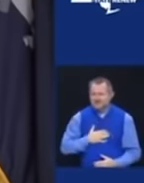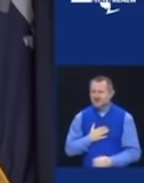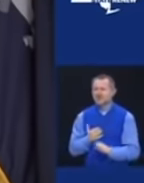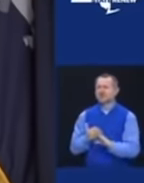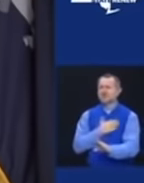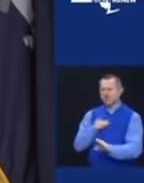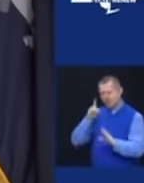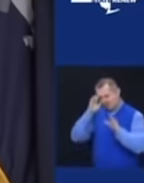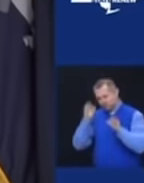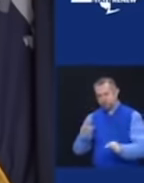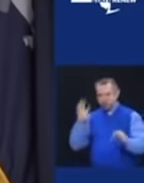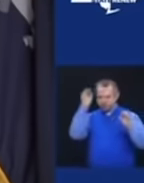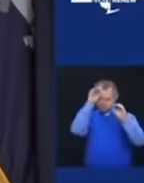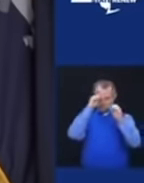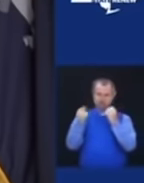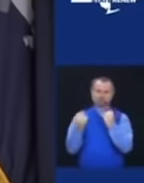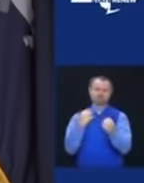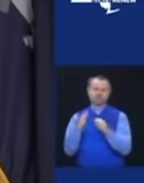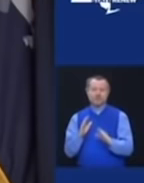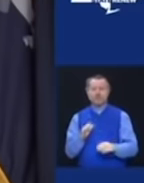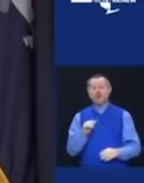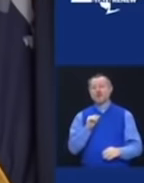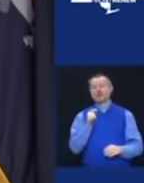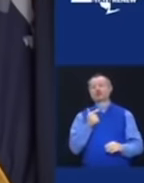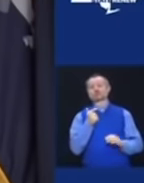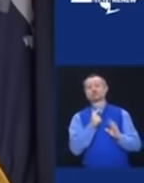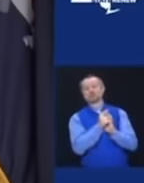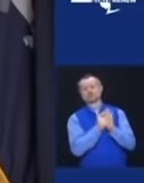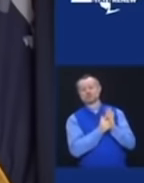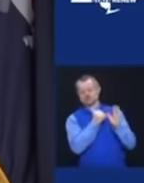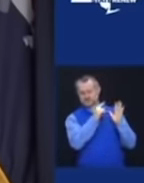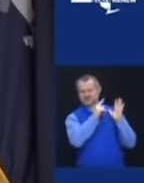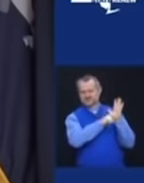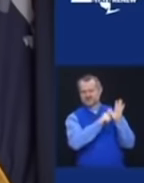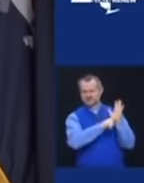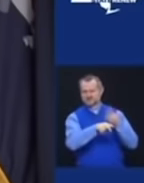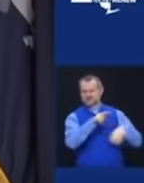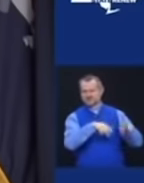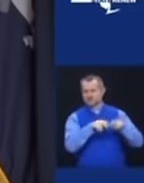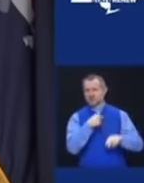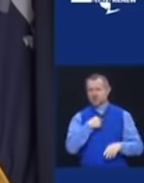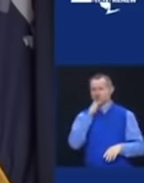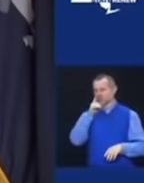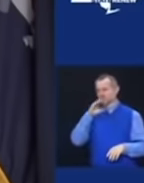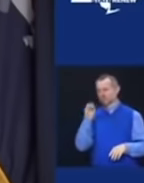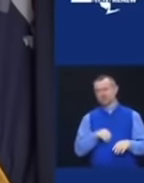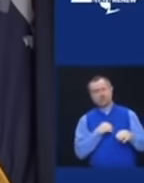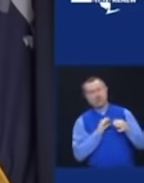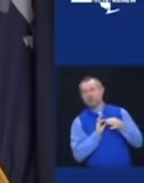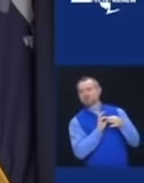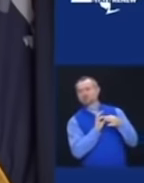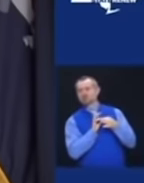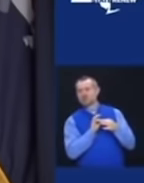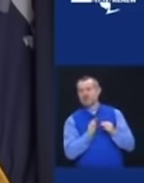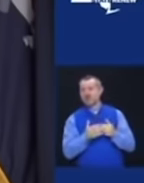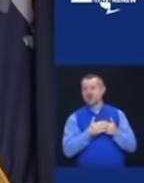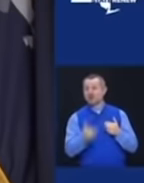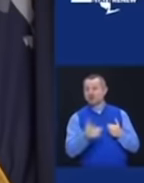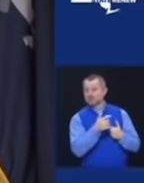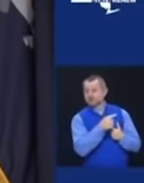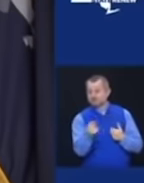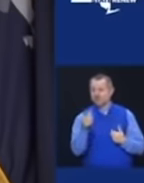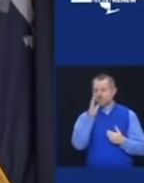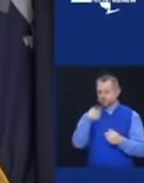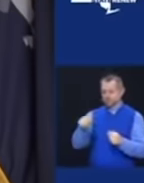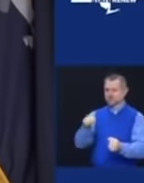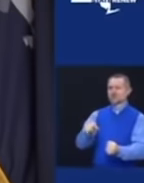review. I will fully cooperate with it. And then you will have the facts. And make a